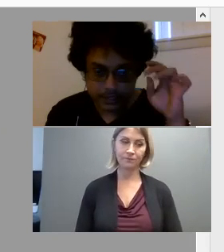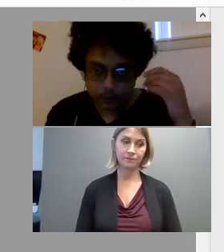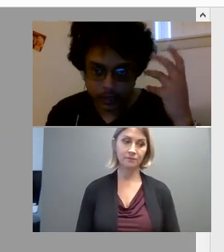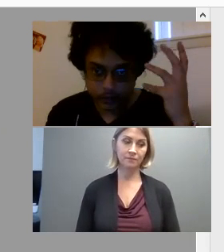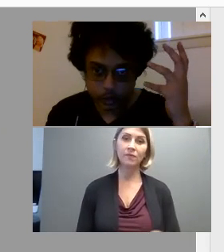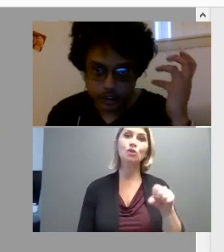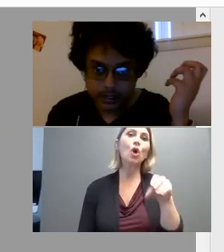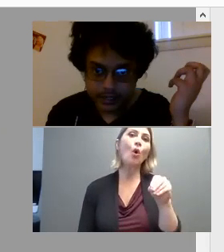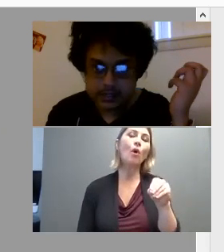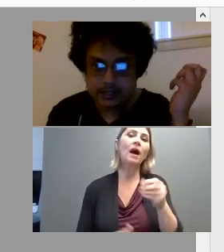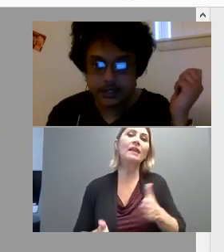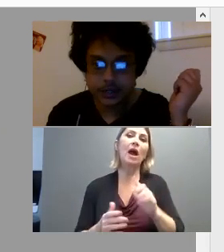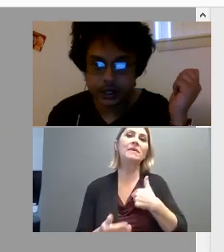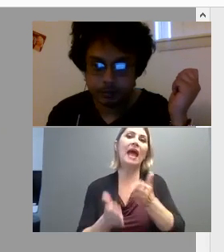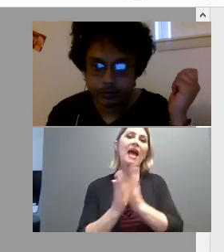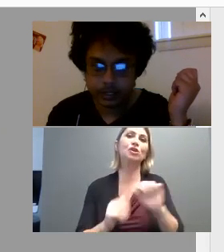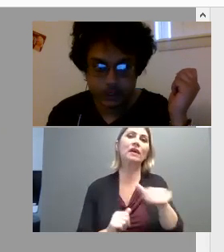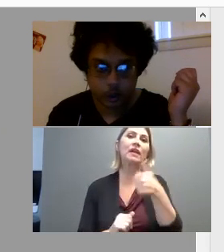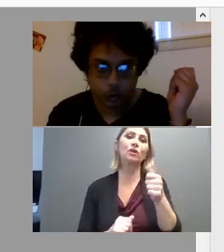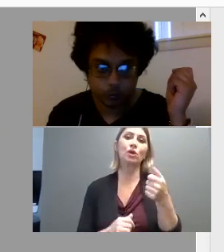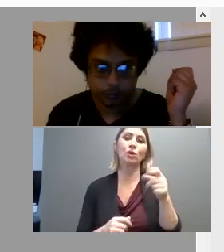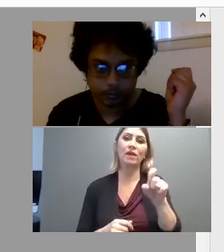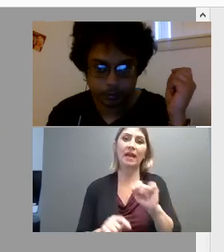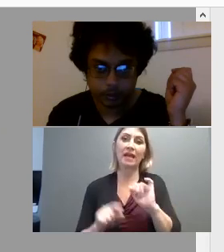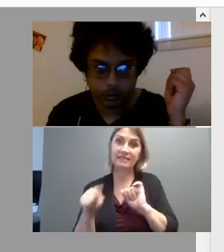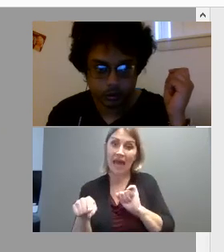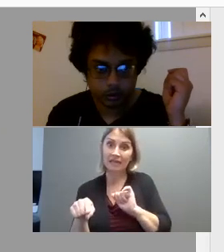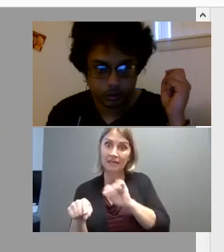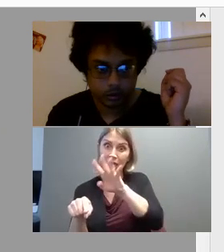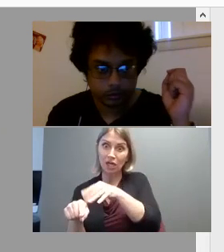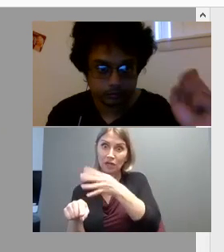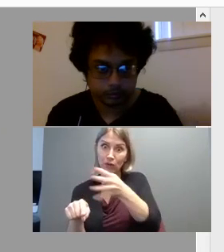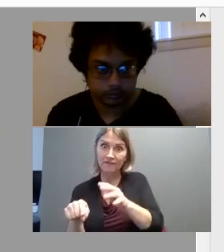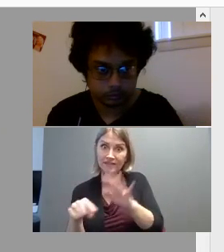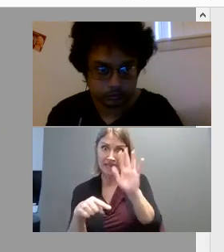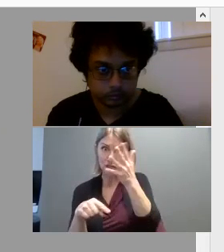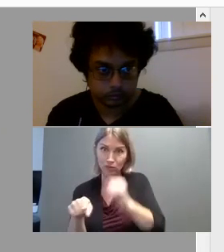So let me ask you another question. Is this a tree? Yes or no?